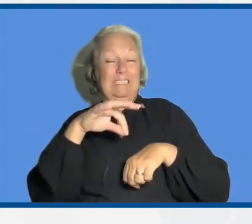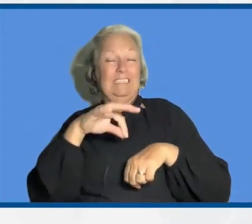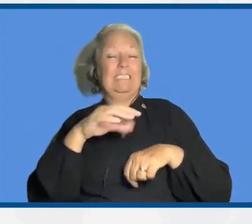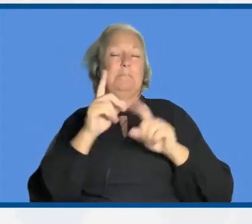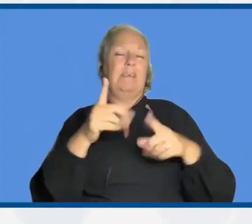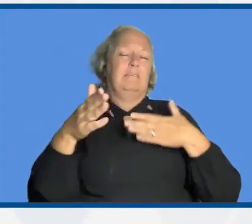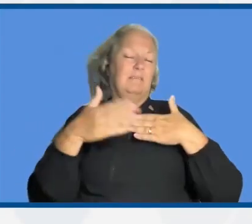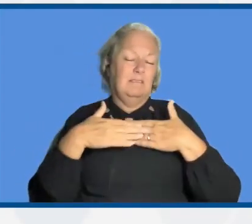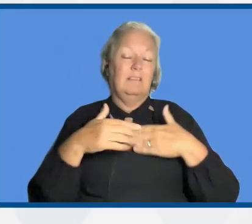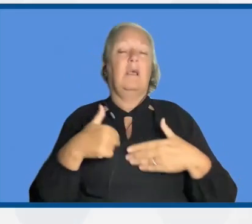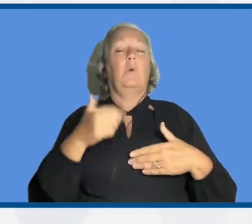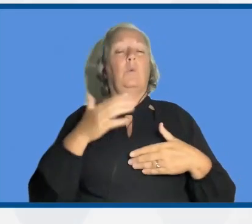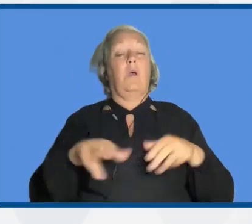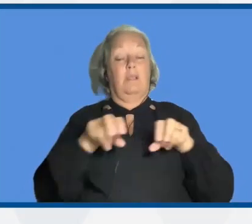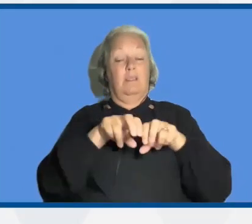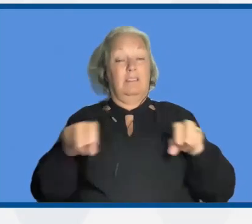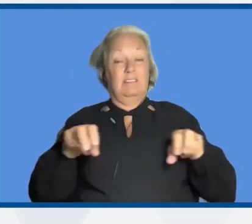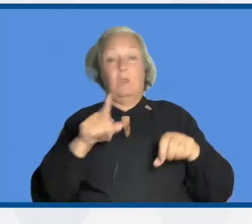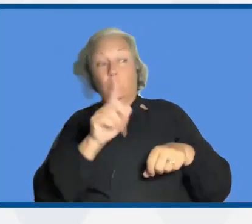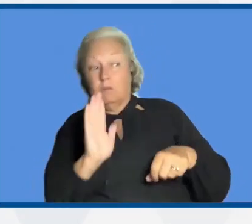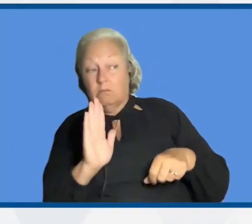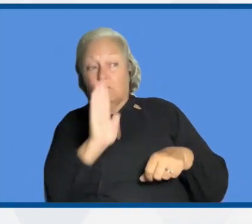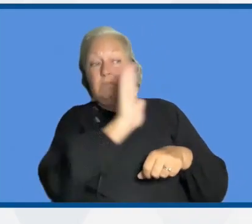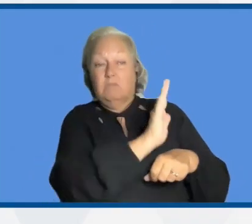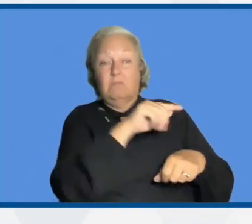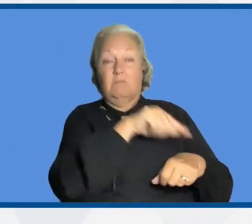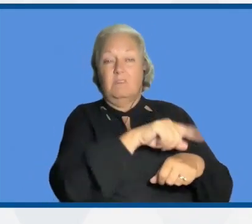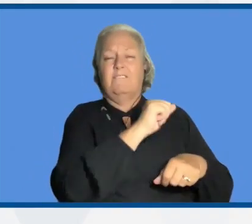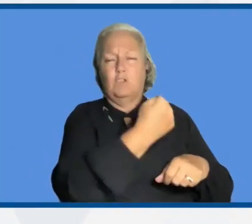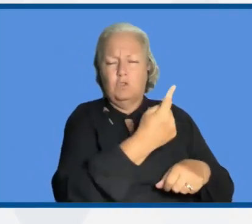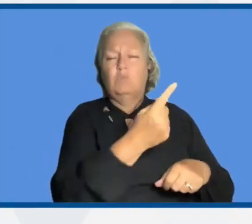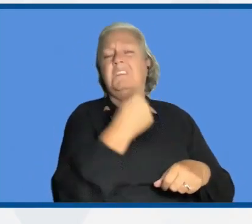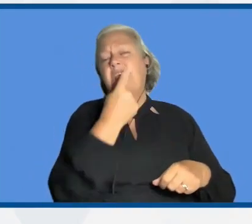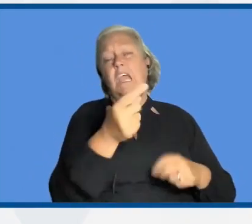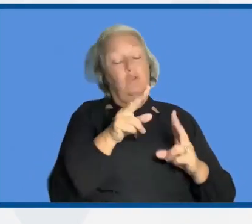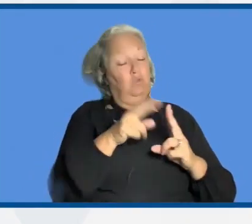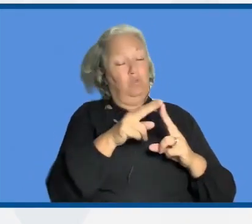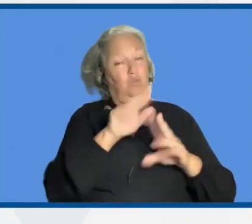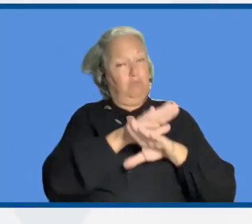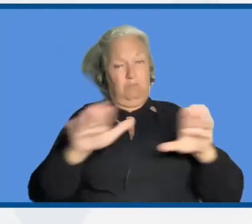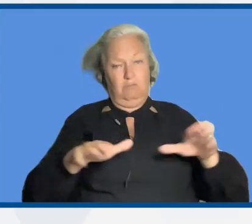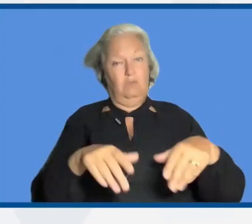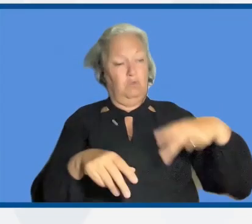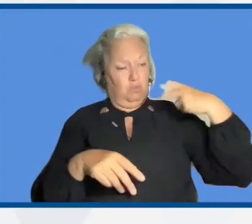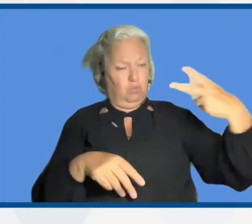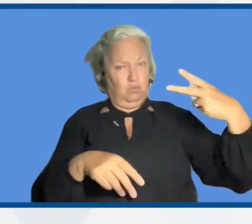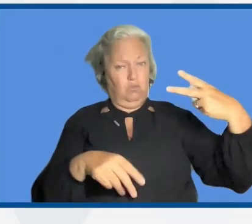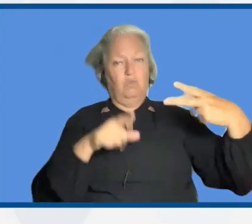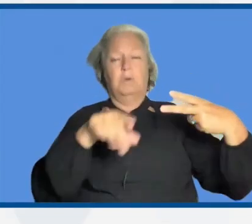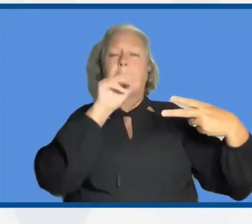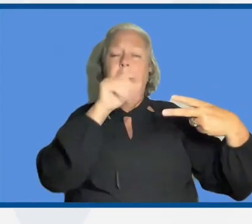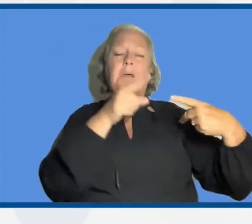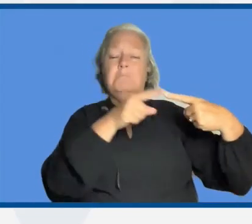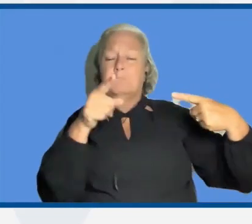panelists, starting at the far end, to say two things, only two. So it's two sentences because we don't have much